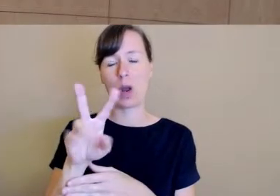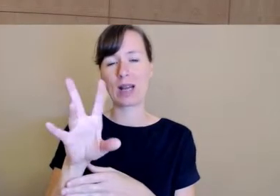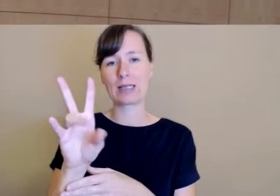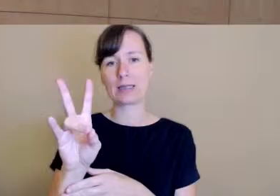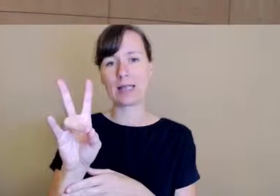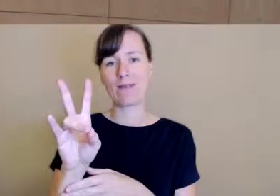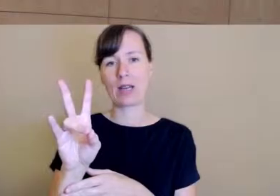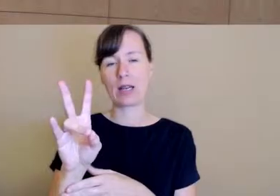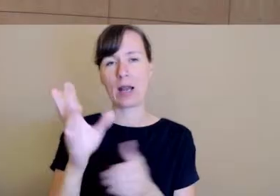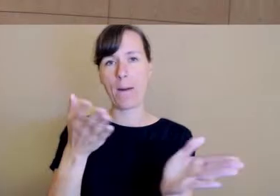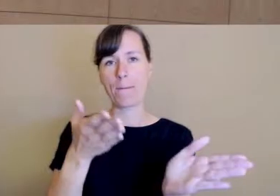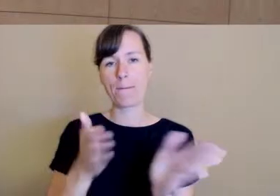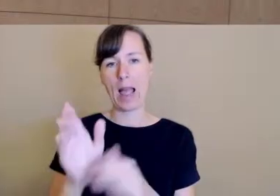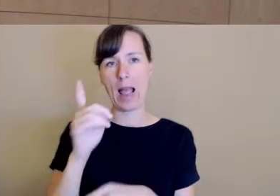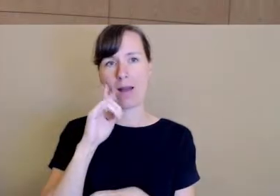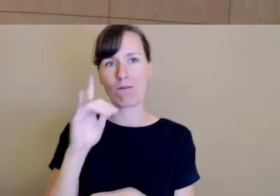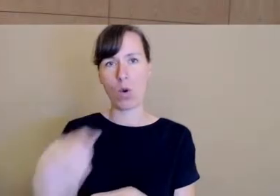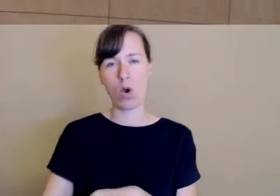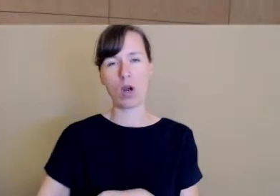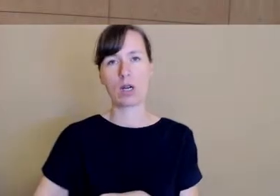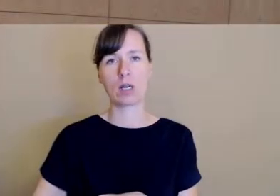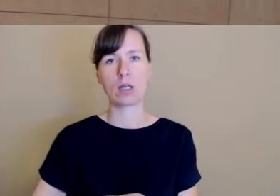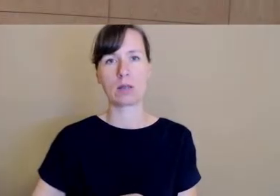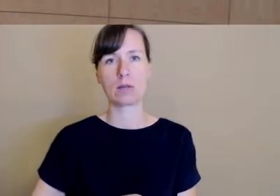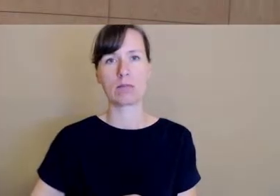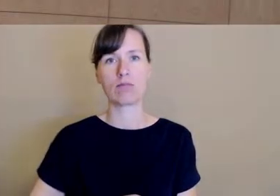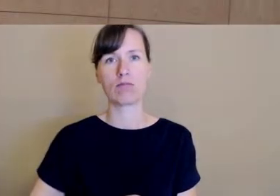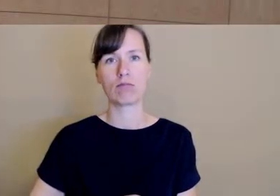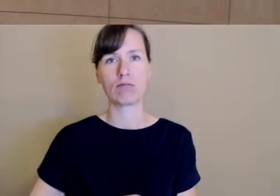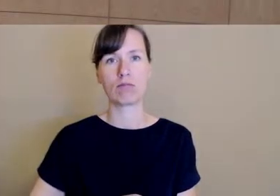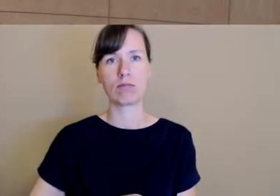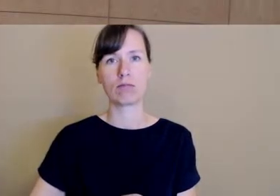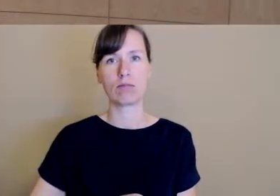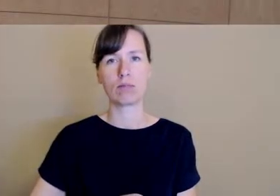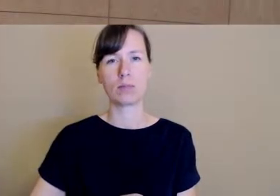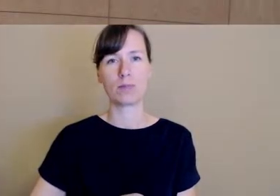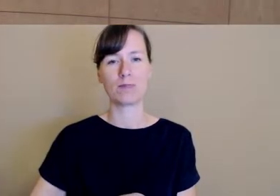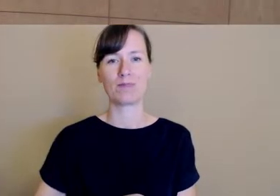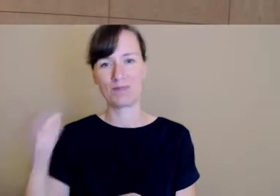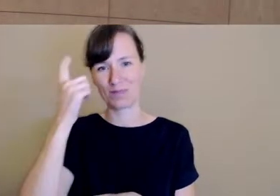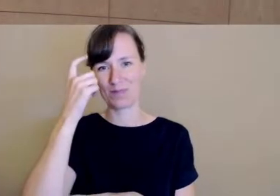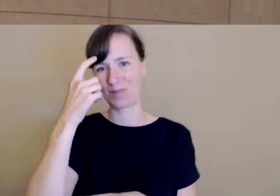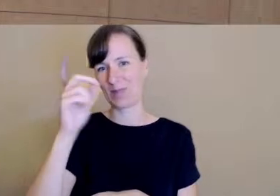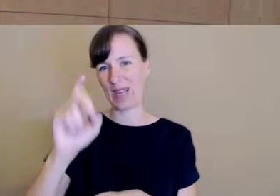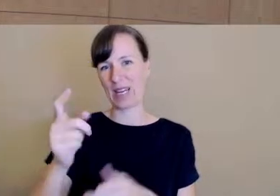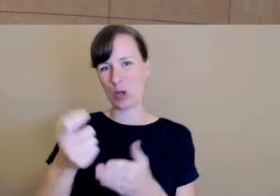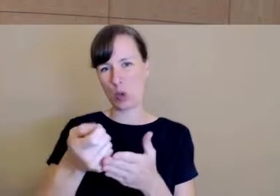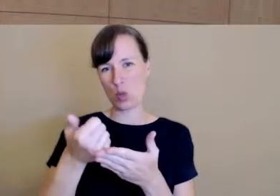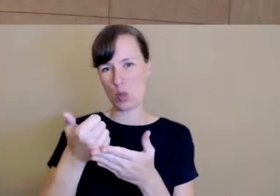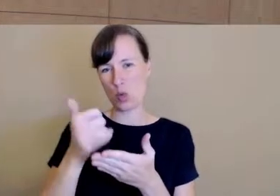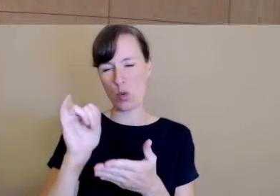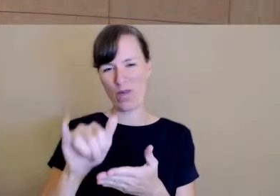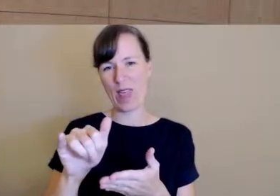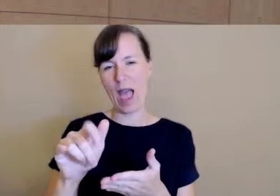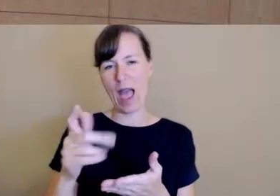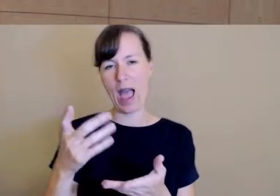27 plan for it. I suspect that will need to be taken out given our last budget discussion.